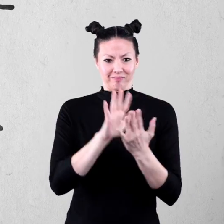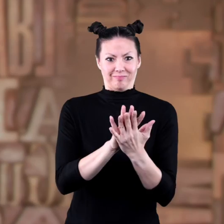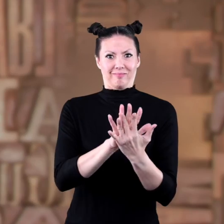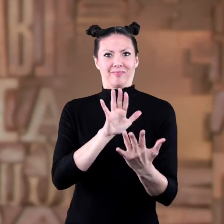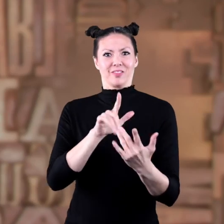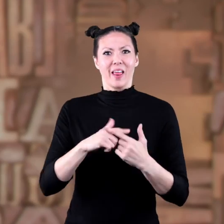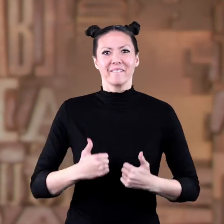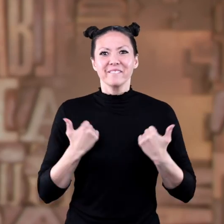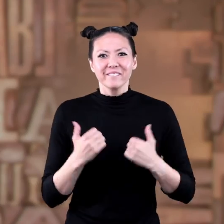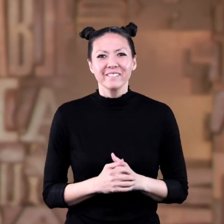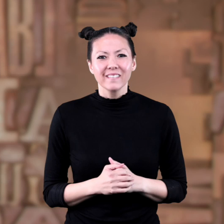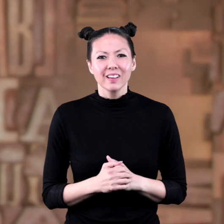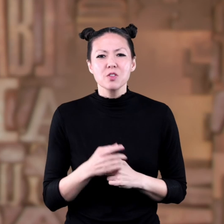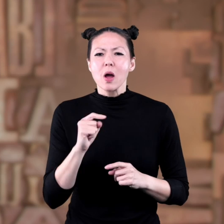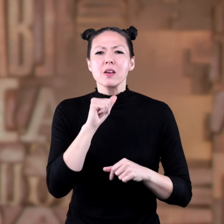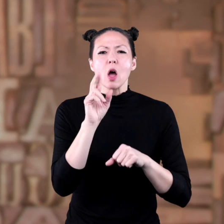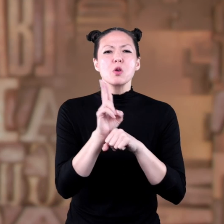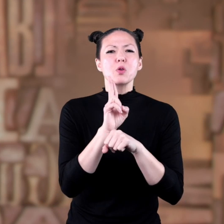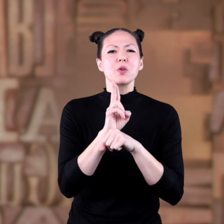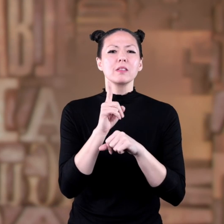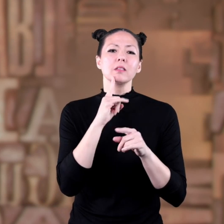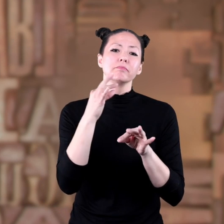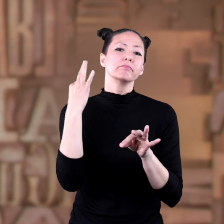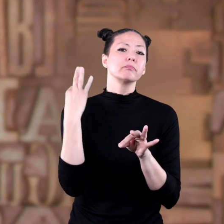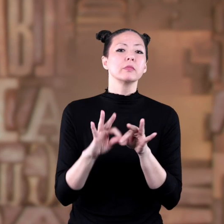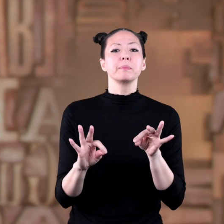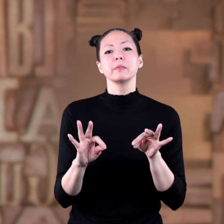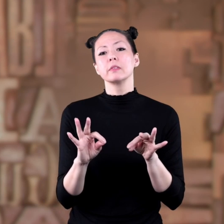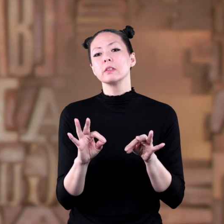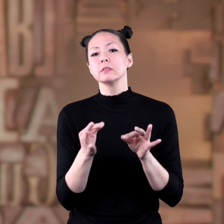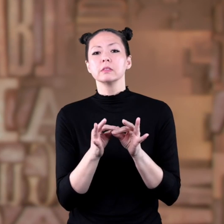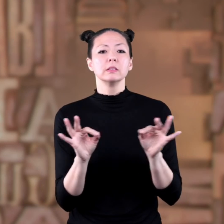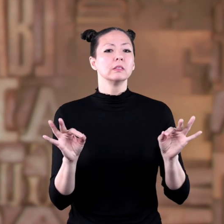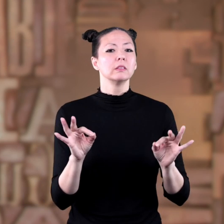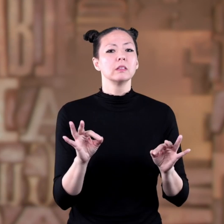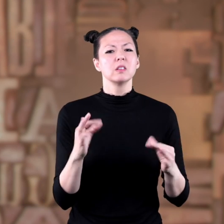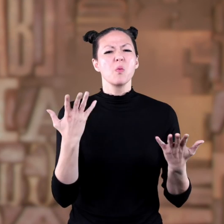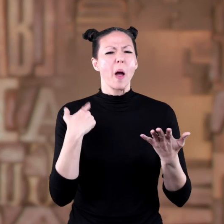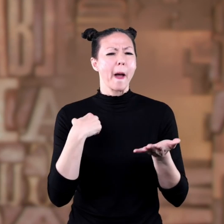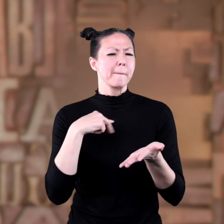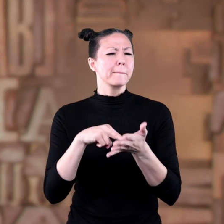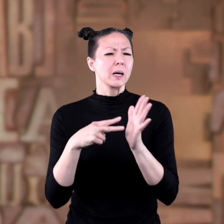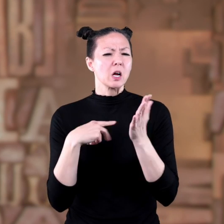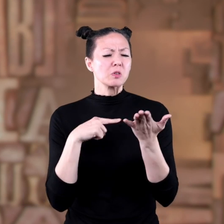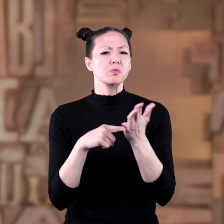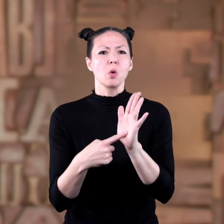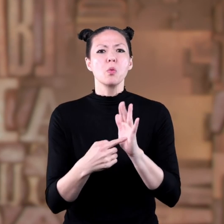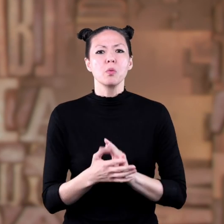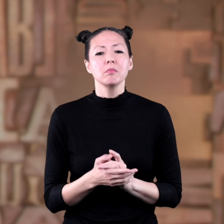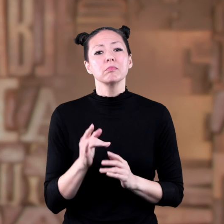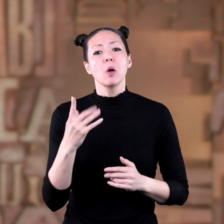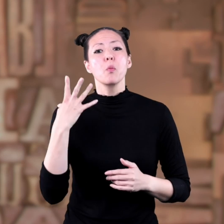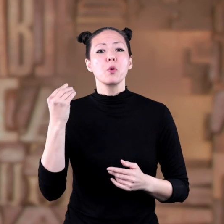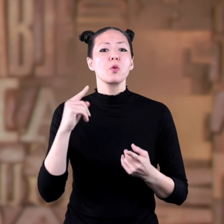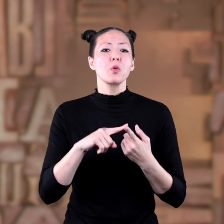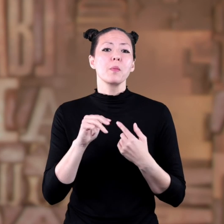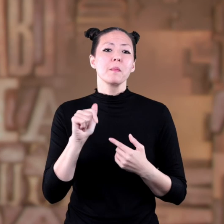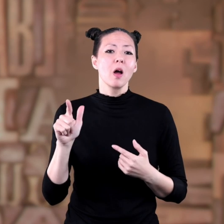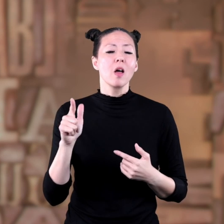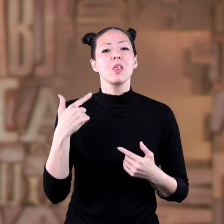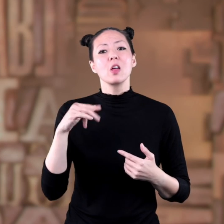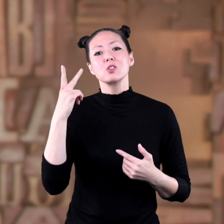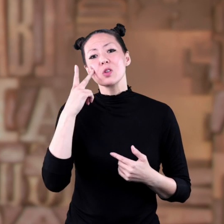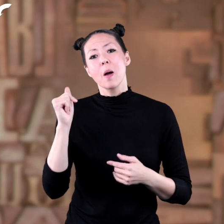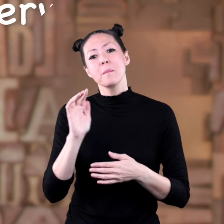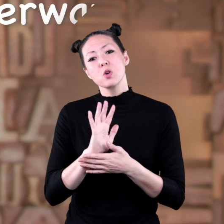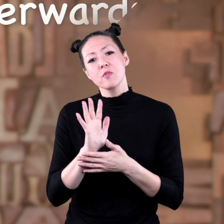life. So to start, do not use all simple sentences. Here's what we mean. They went to the mall. They